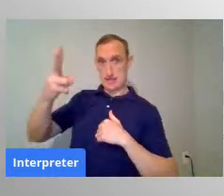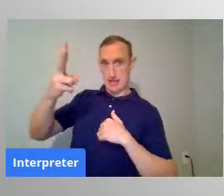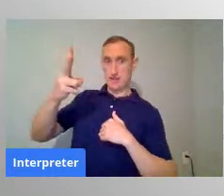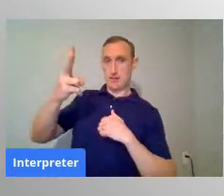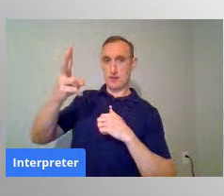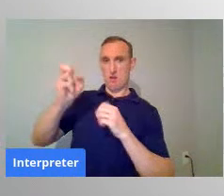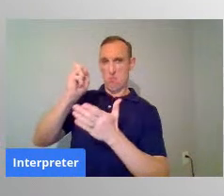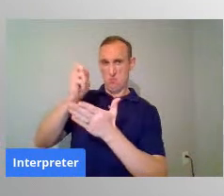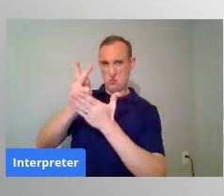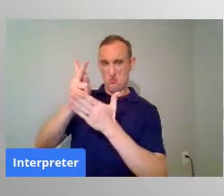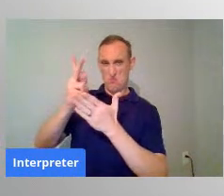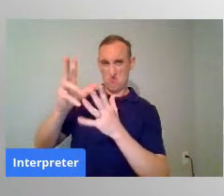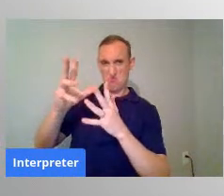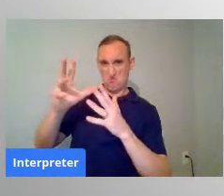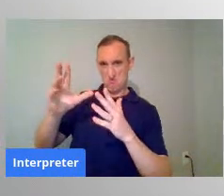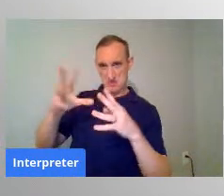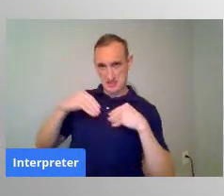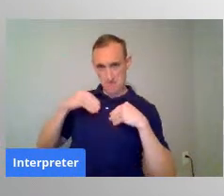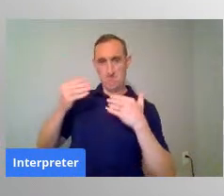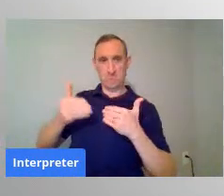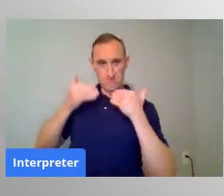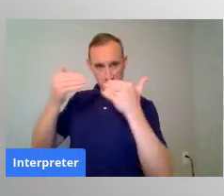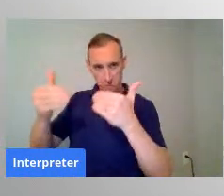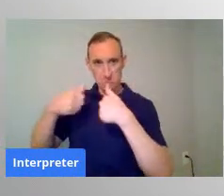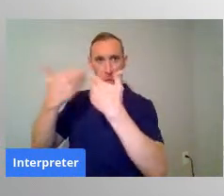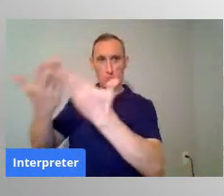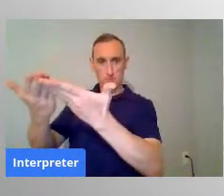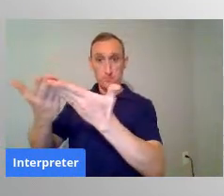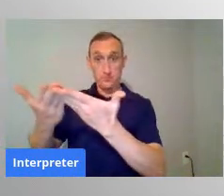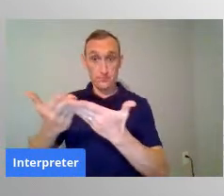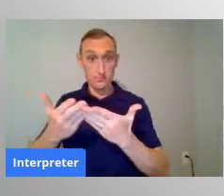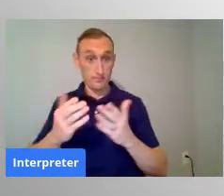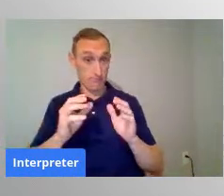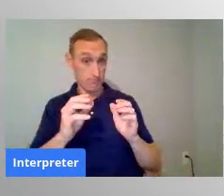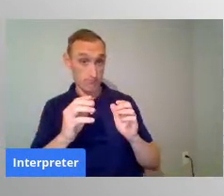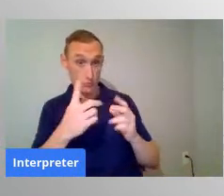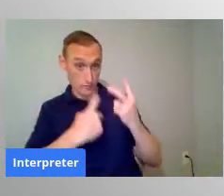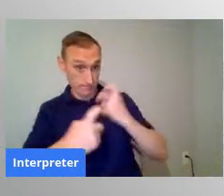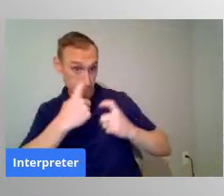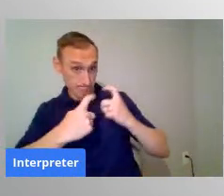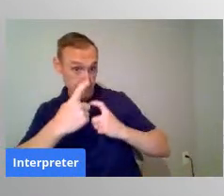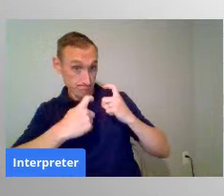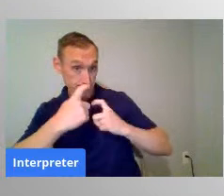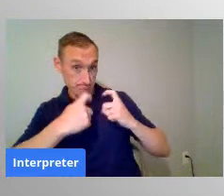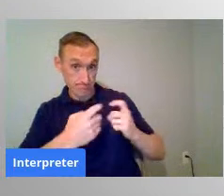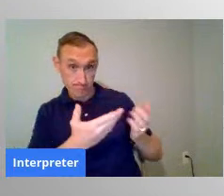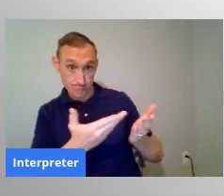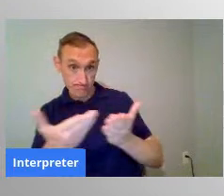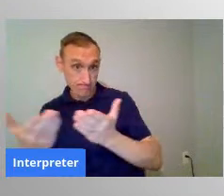Dr. Maddox the second. For the record, are there any questions or discussion?